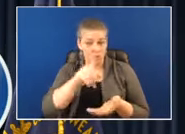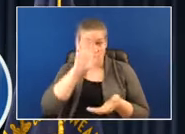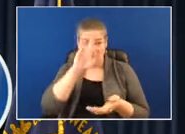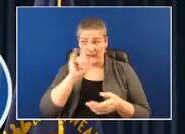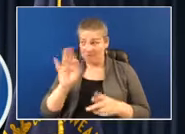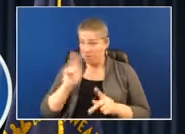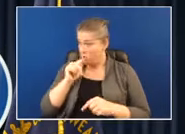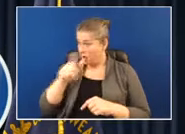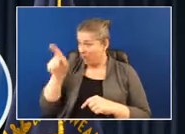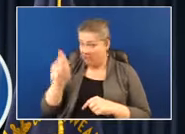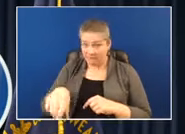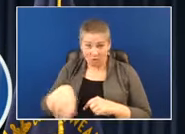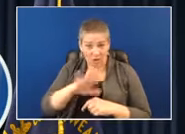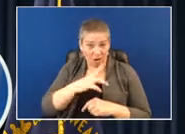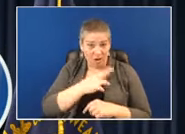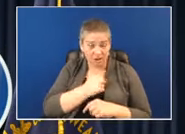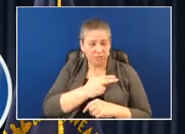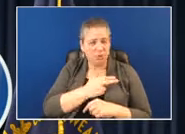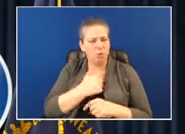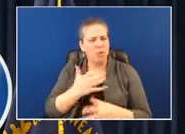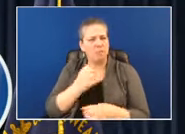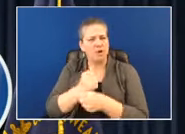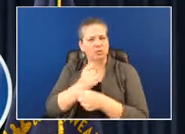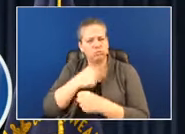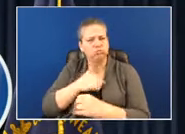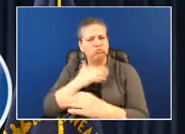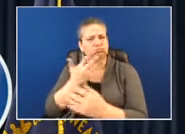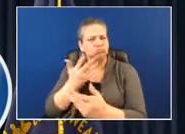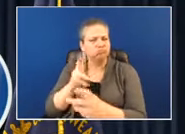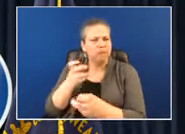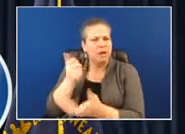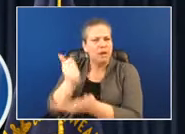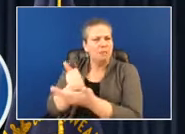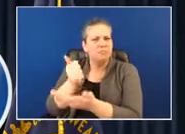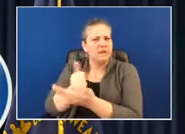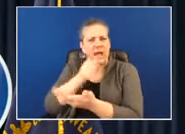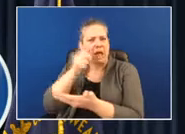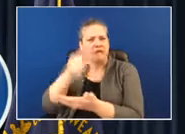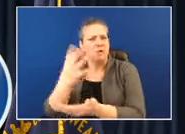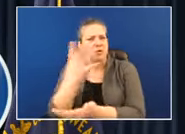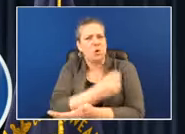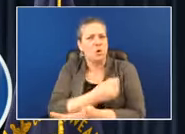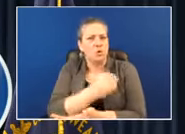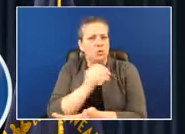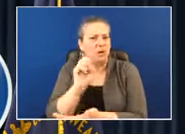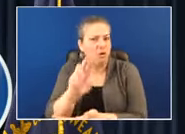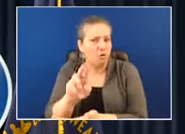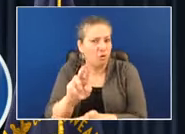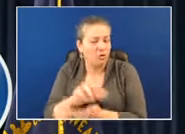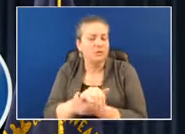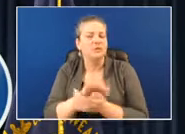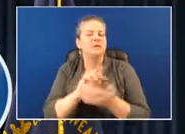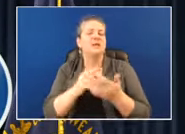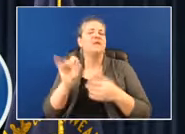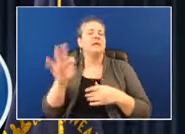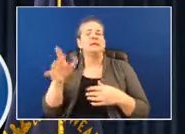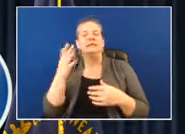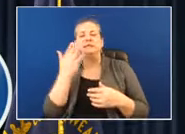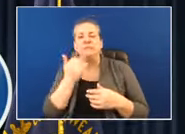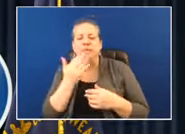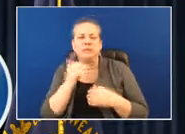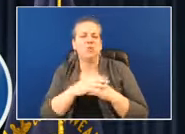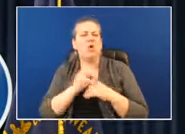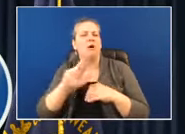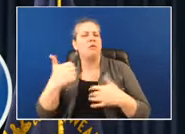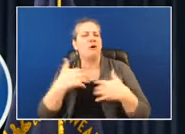hospital, we want to make sure that we can prevent that. And that was among patients with diabetes and other chronic health problems. There's also a net